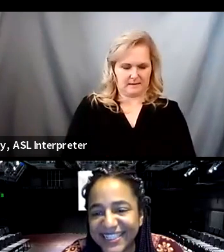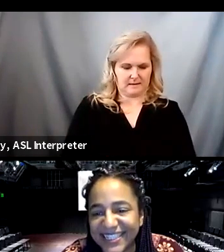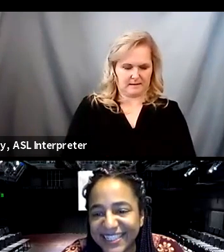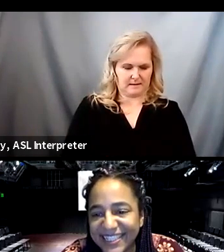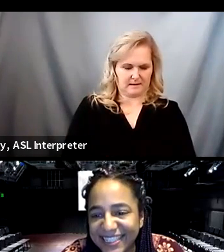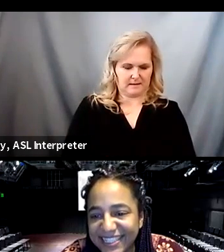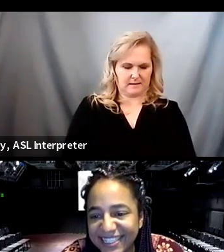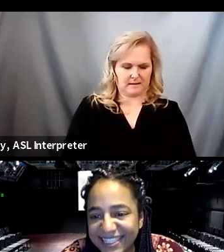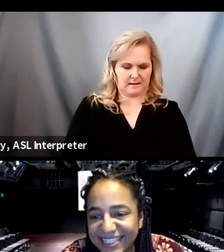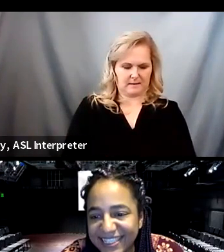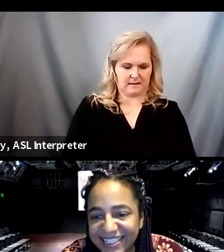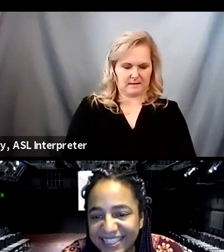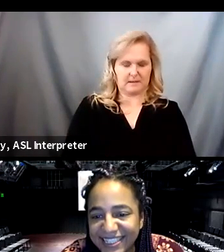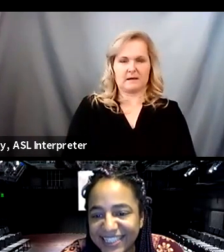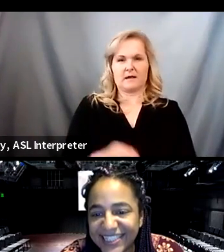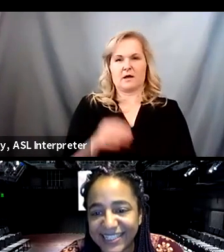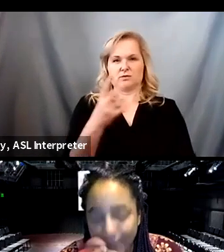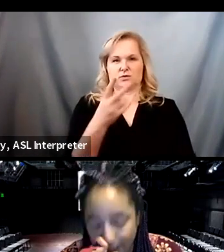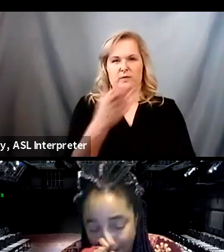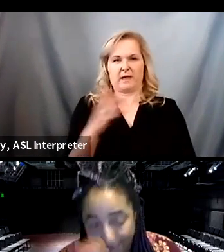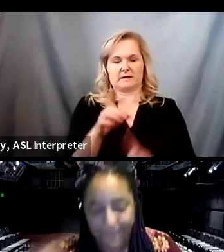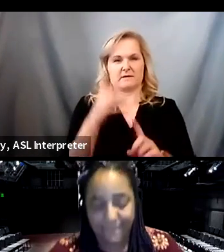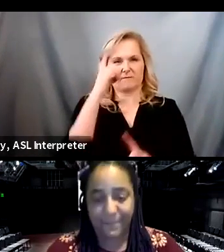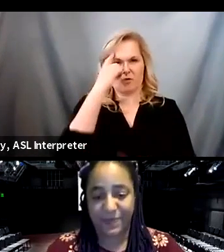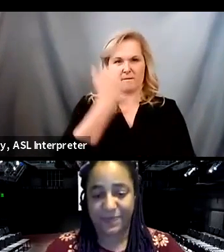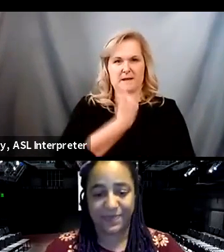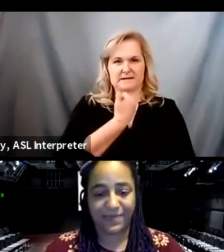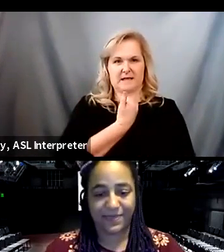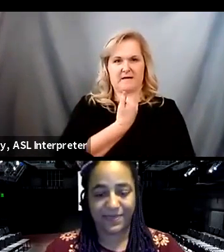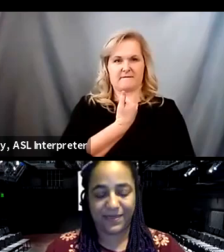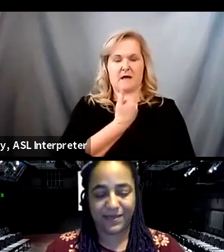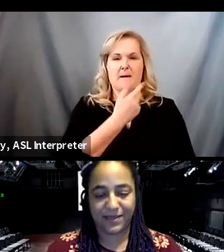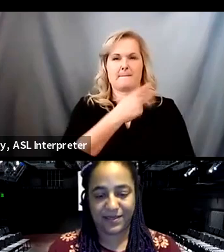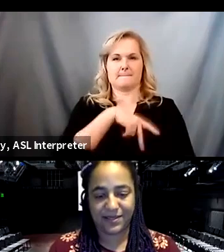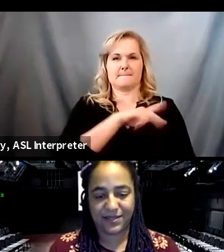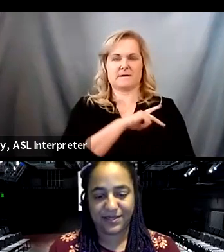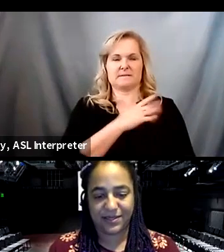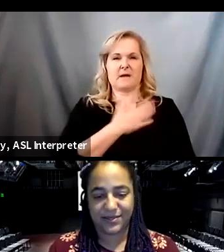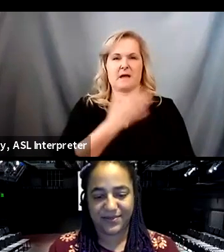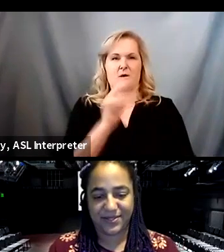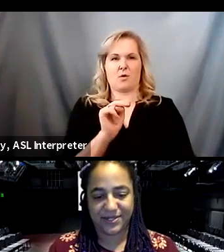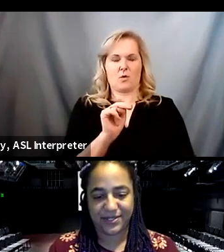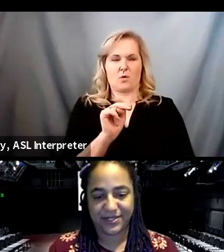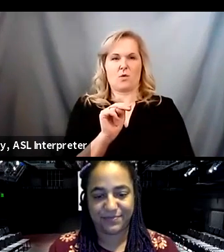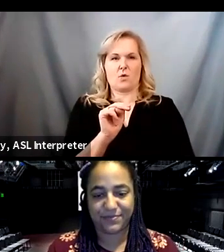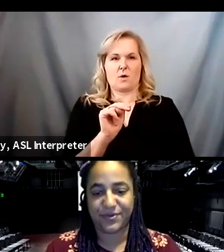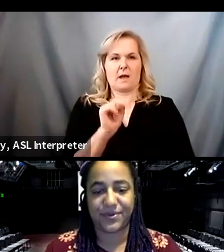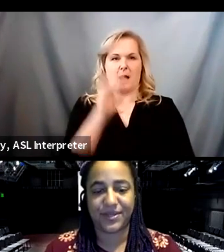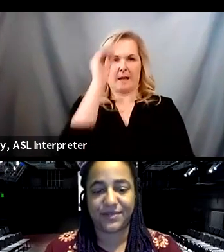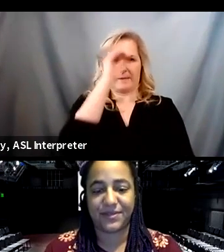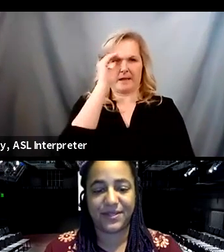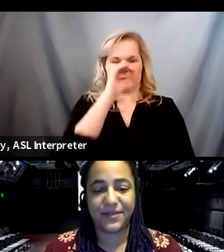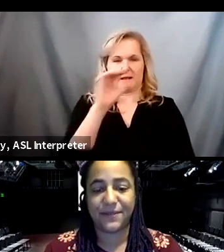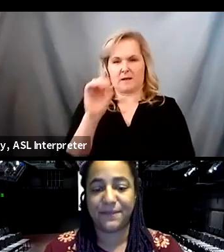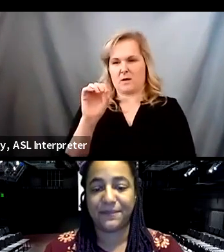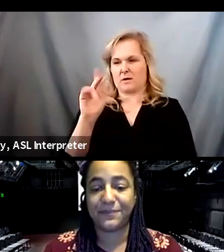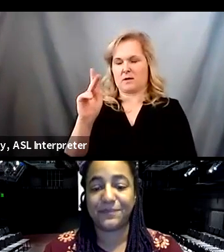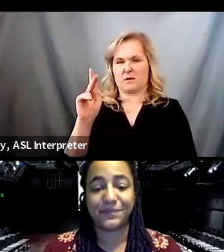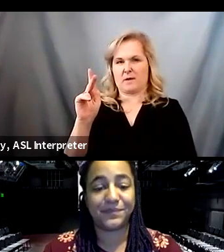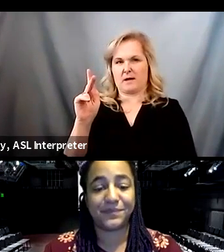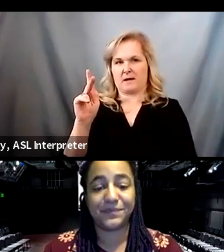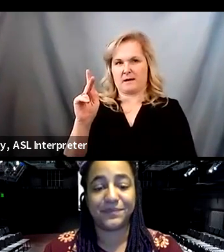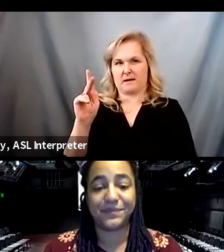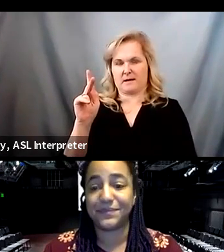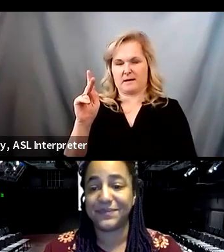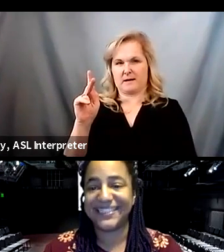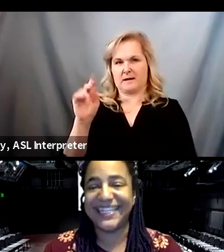So two things. So for me personally, and this is my own individual opinion, as an Oklahoma Seminole and Muskogee woman, on